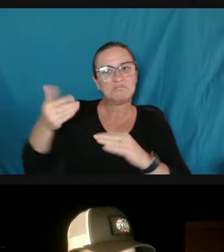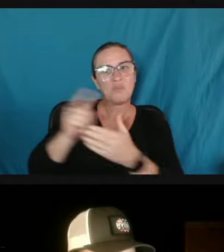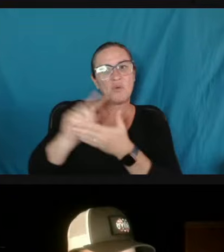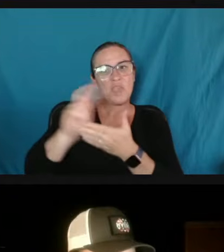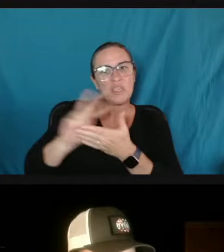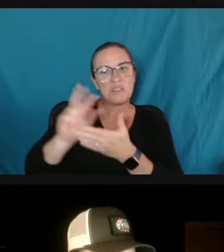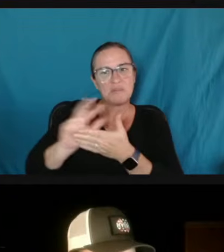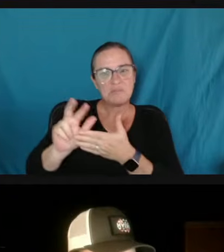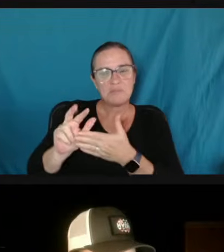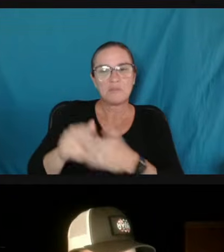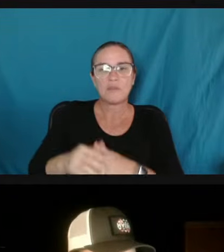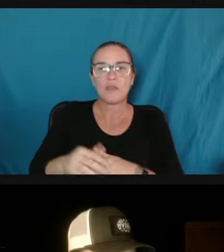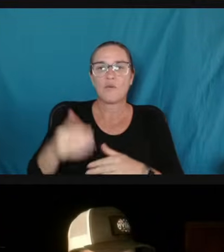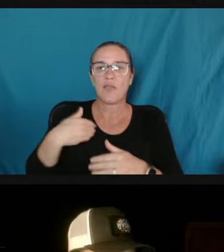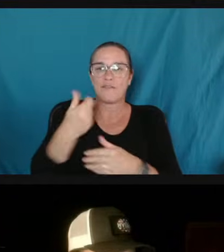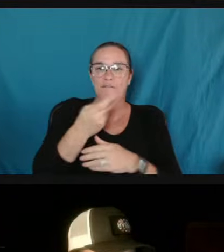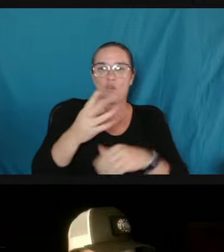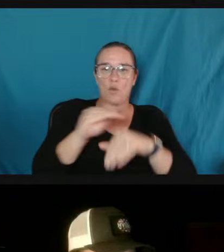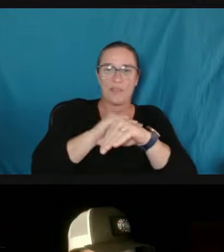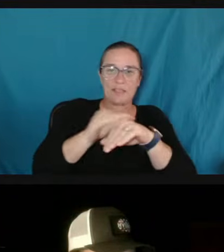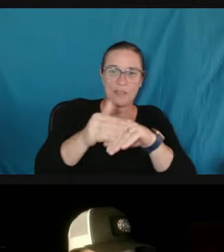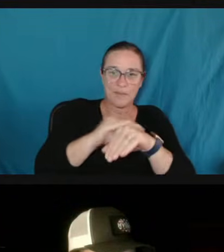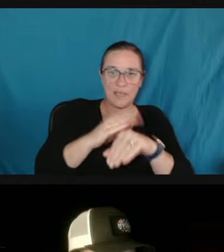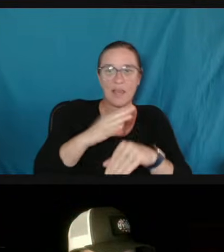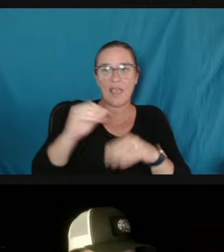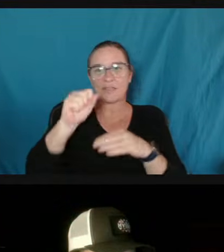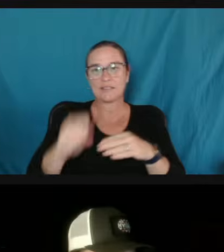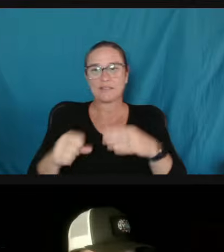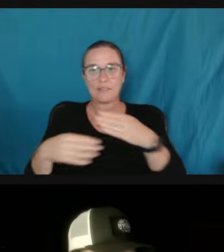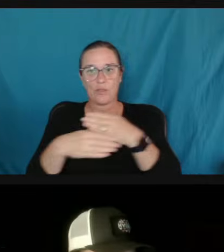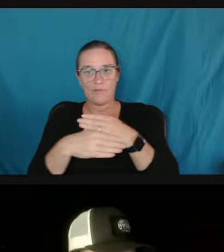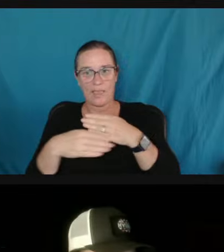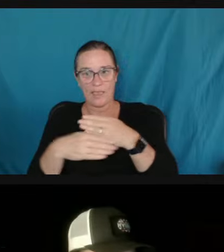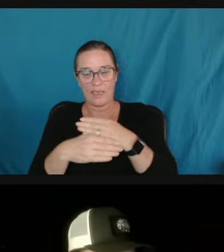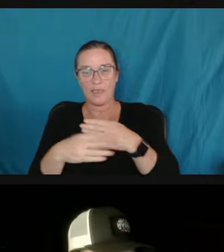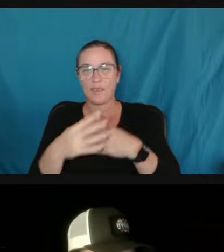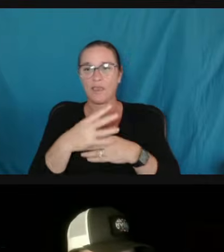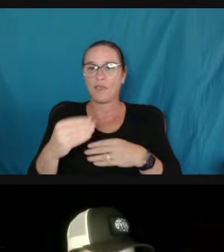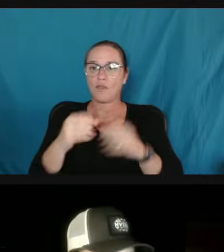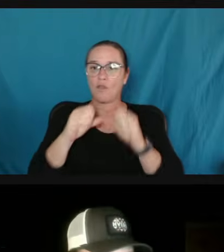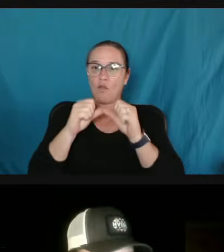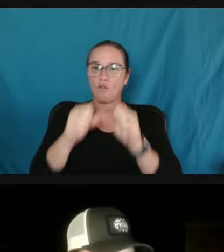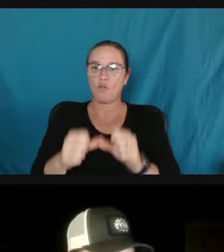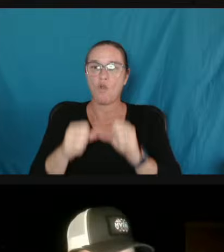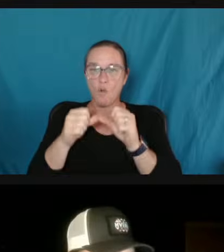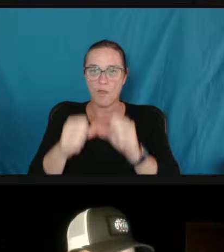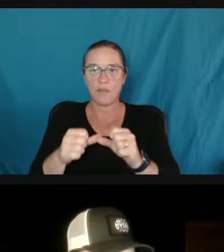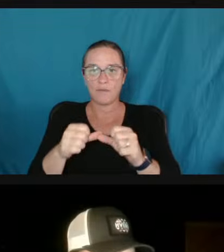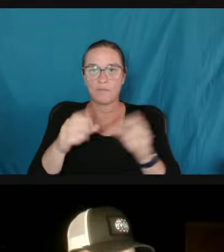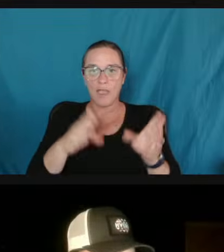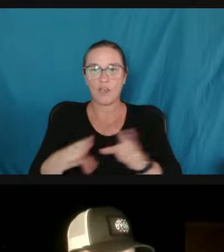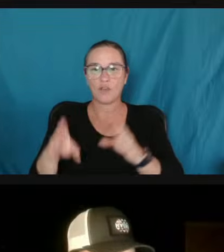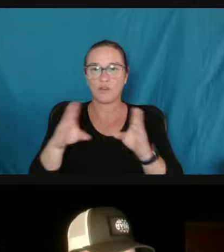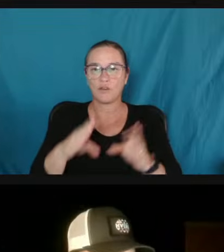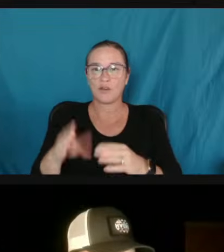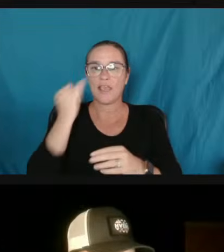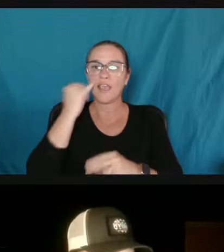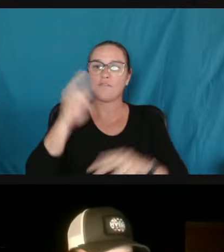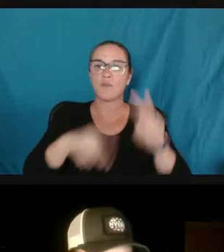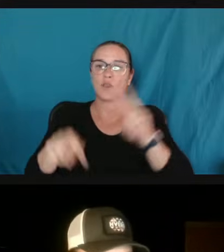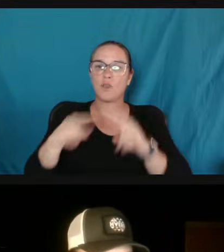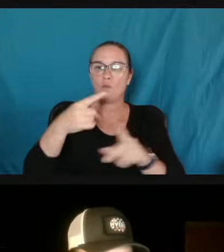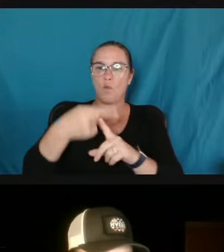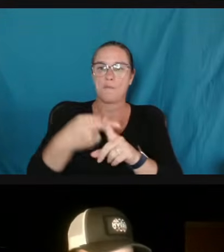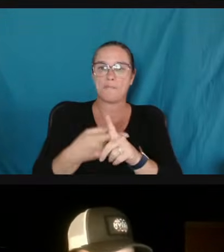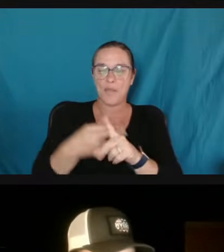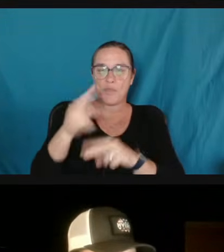summit and the south flank of Kilauea in that ongoing steady pattern. If we look at the past month monitoring data,